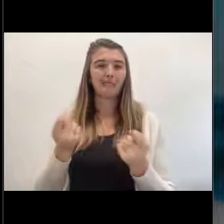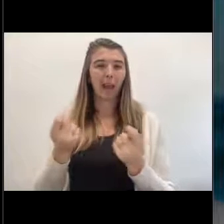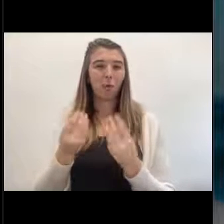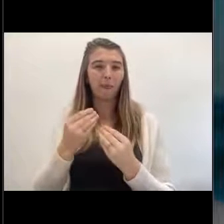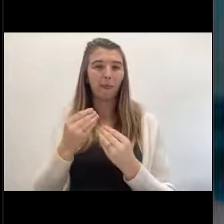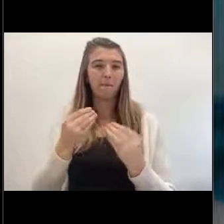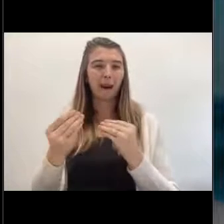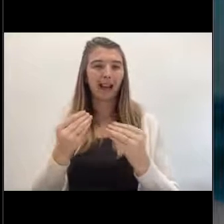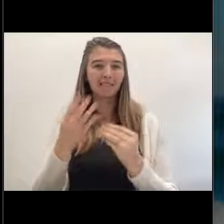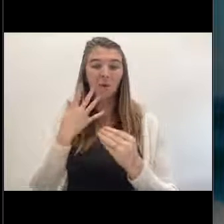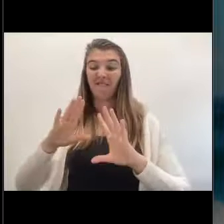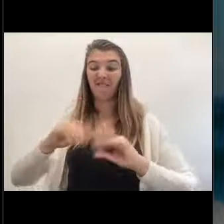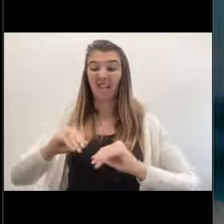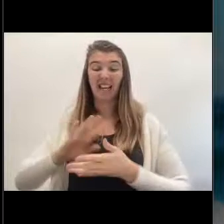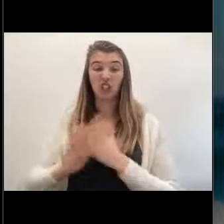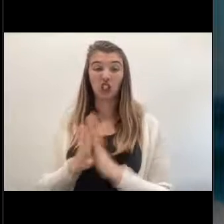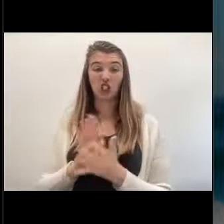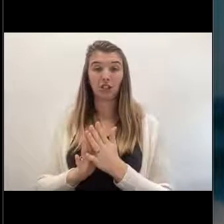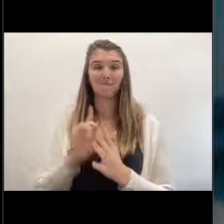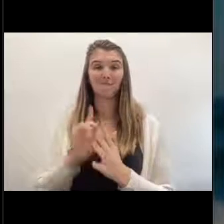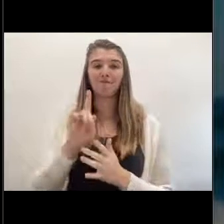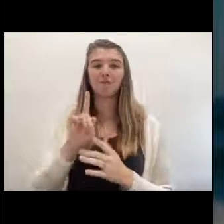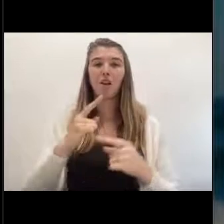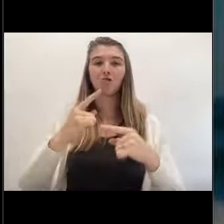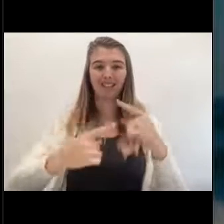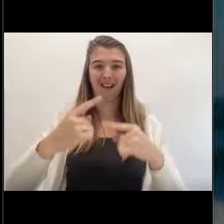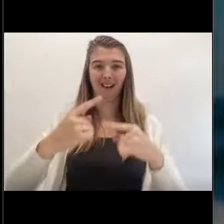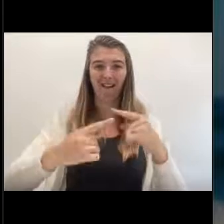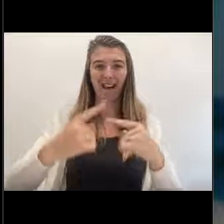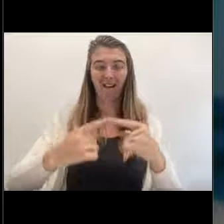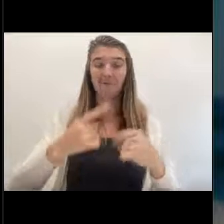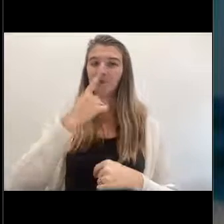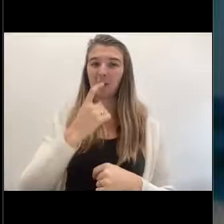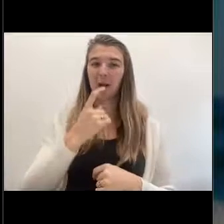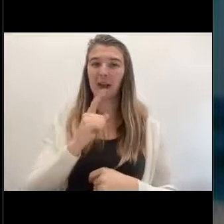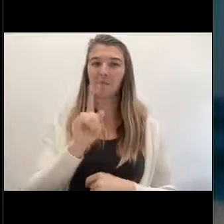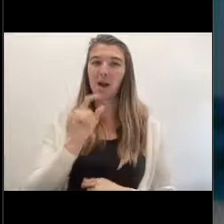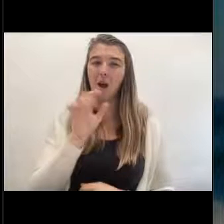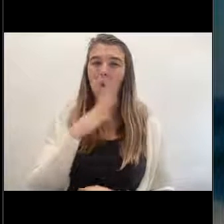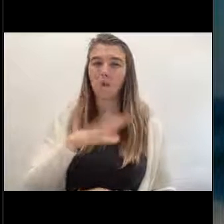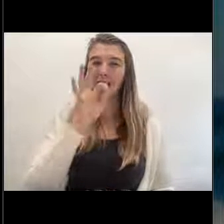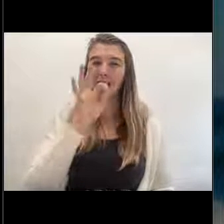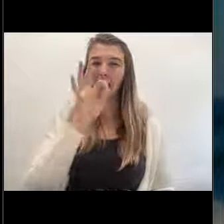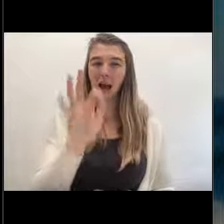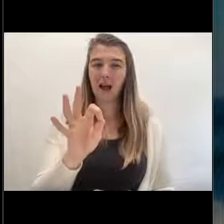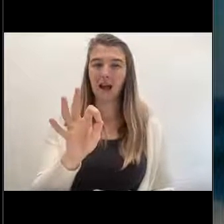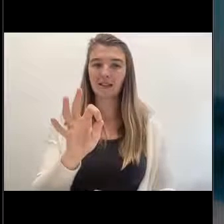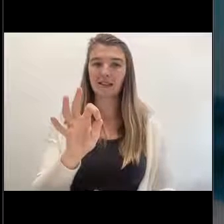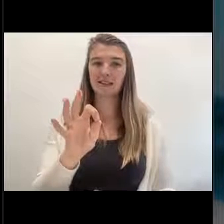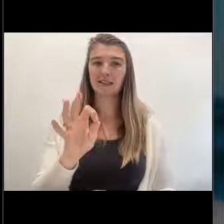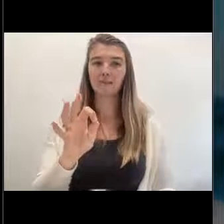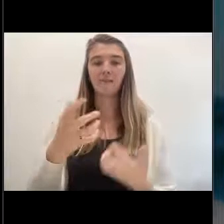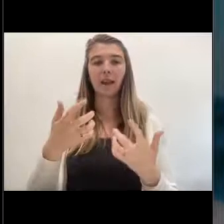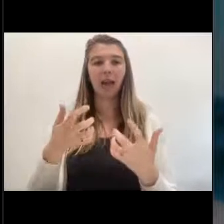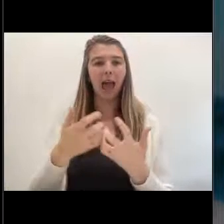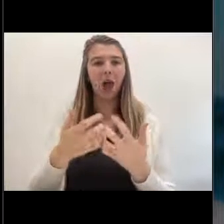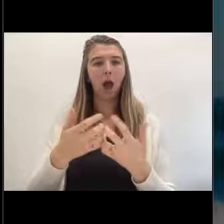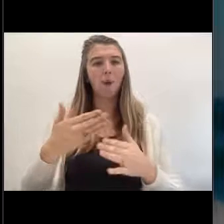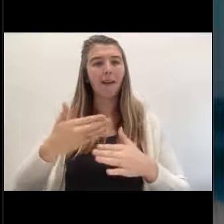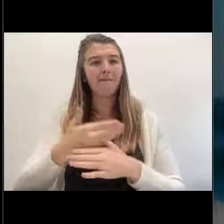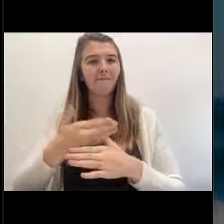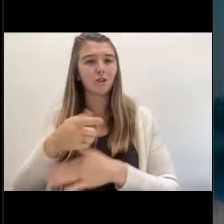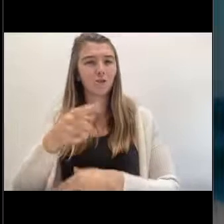life, and that is recycling. But what I would like to ask you is, what do you think how efficient recycling is, in